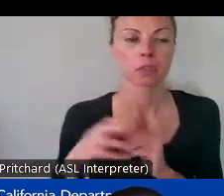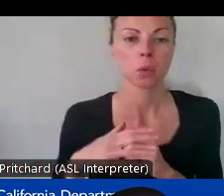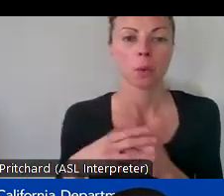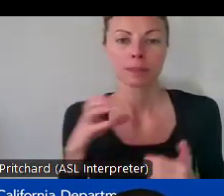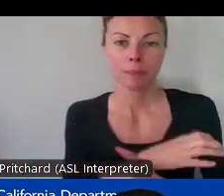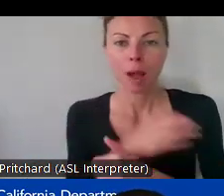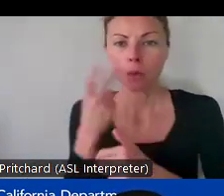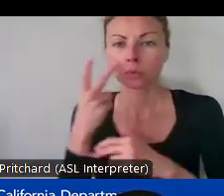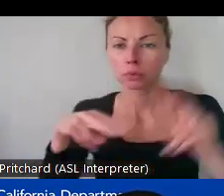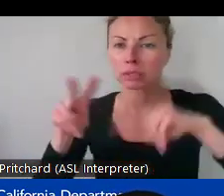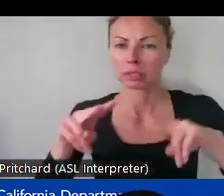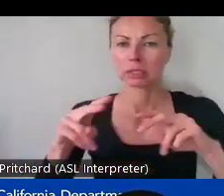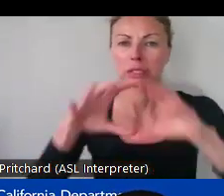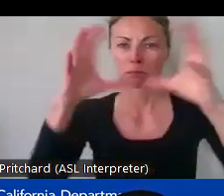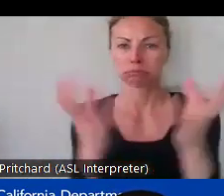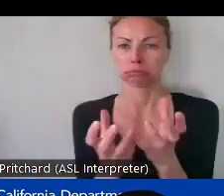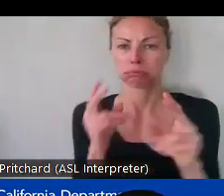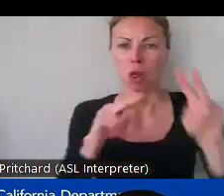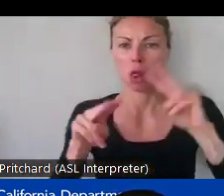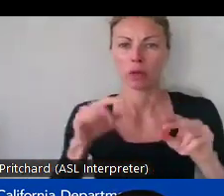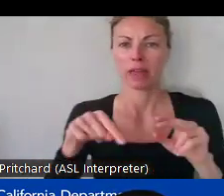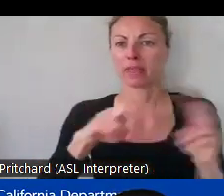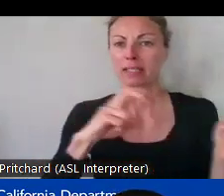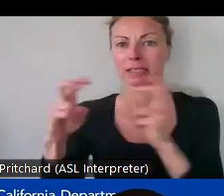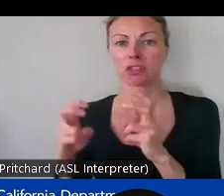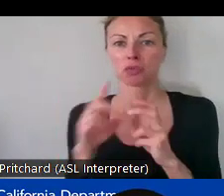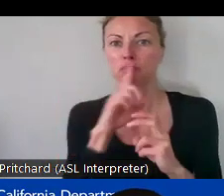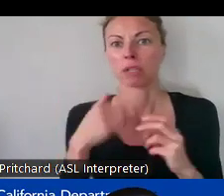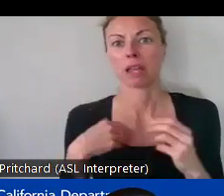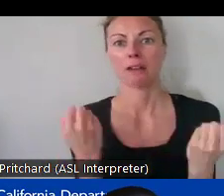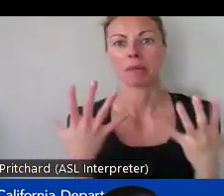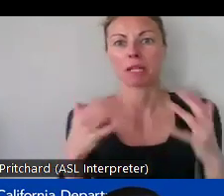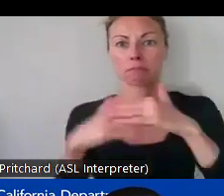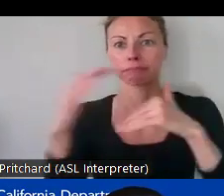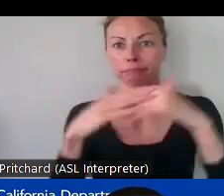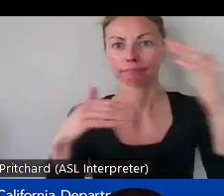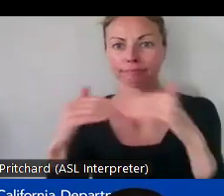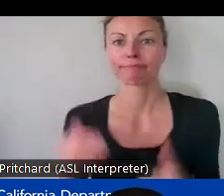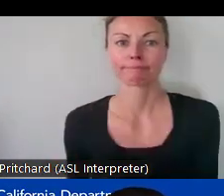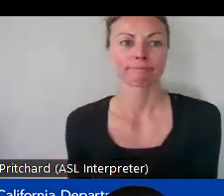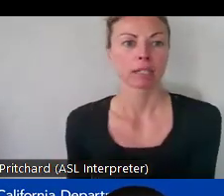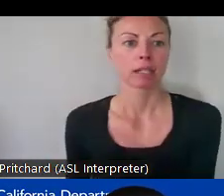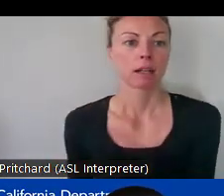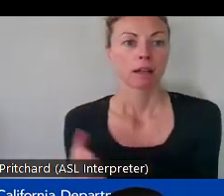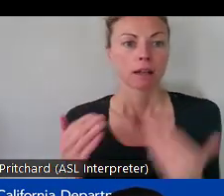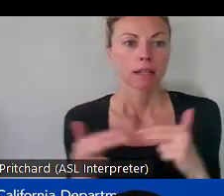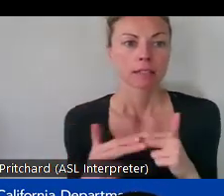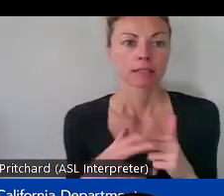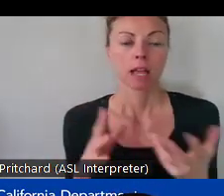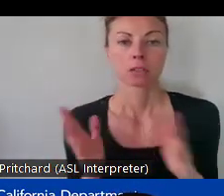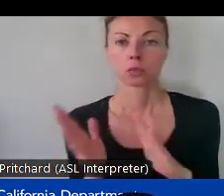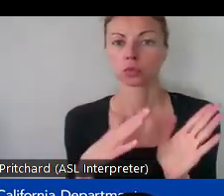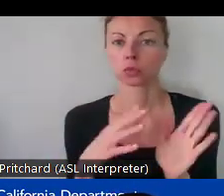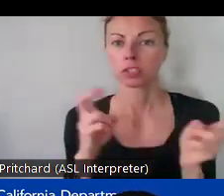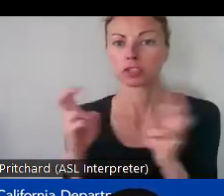more holistic look at these issues because they are multifaceted. Next slide, please. So I'm going to switch topics and